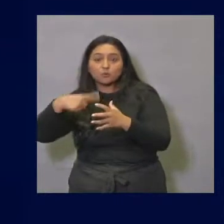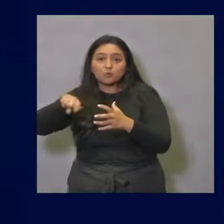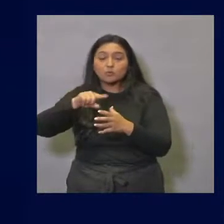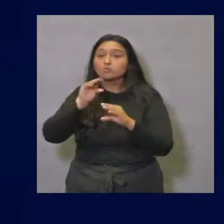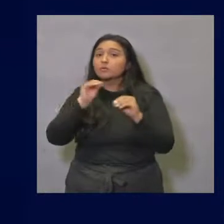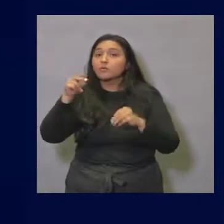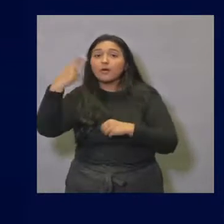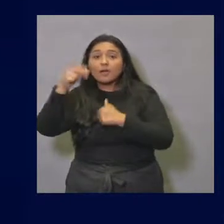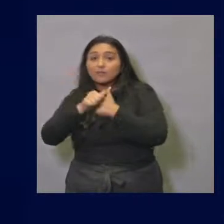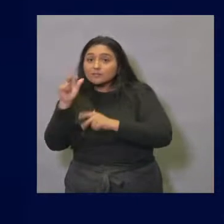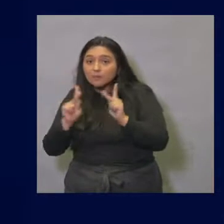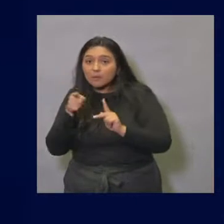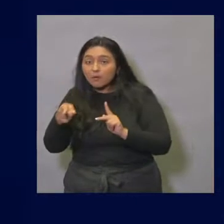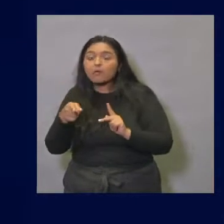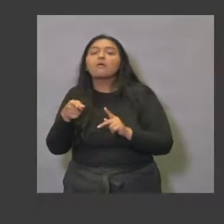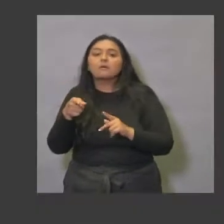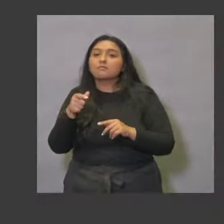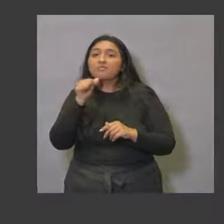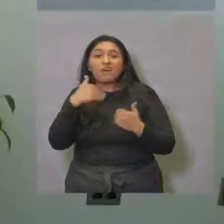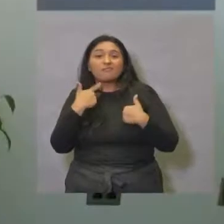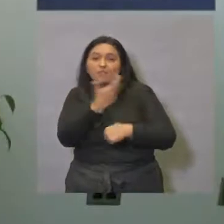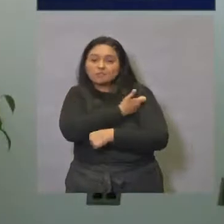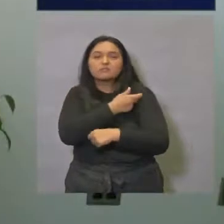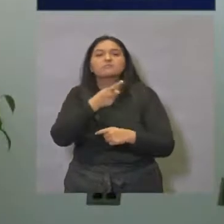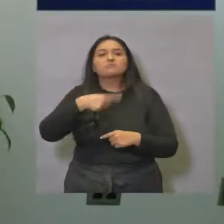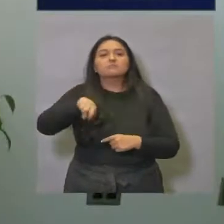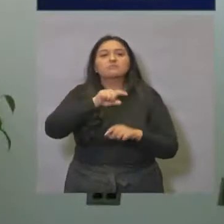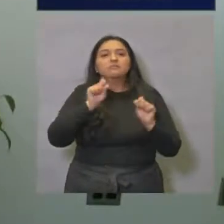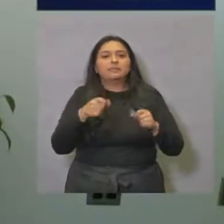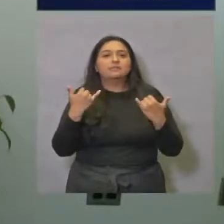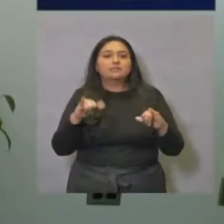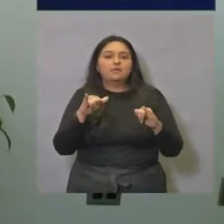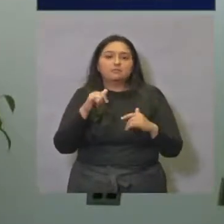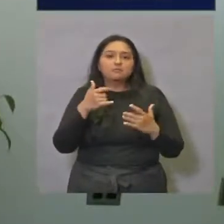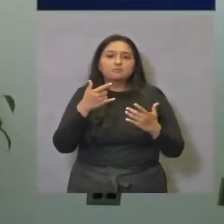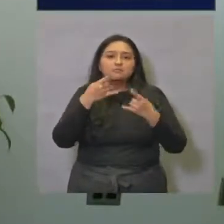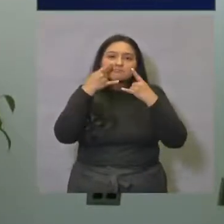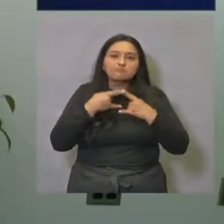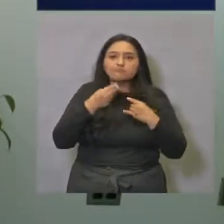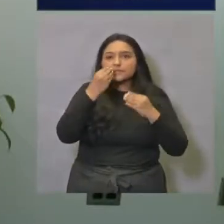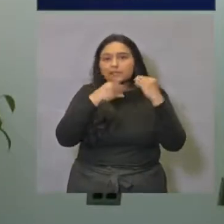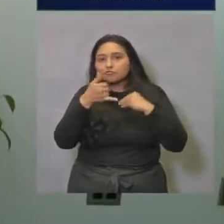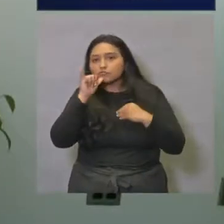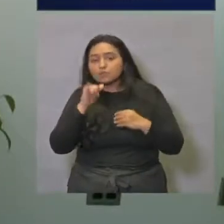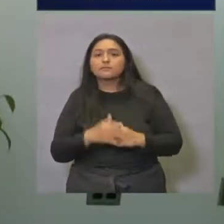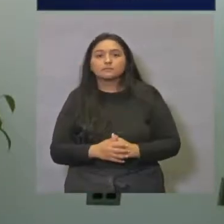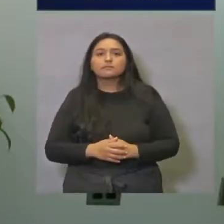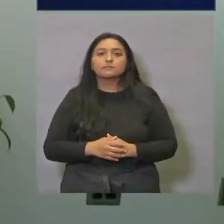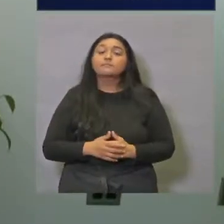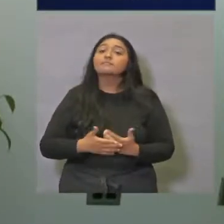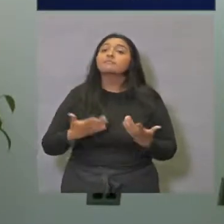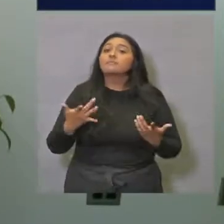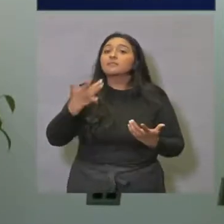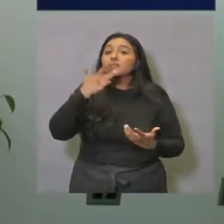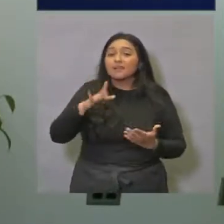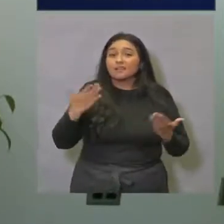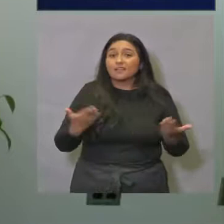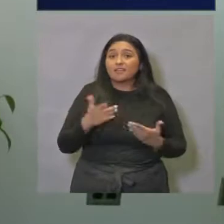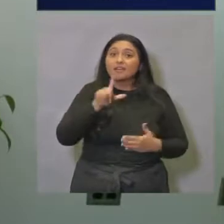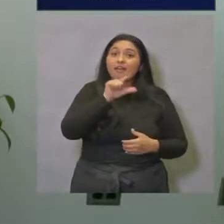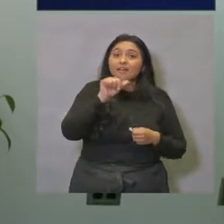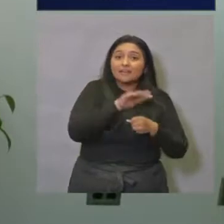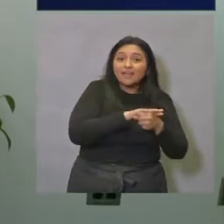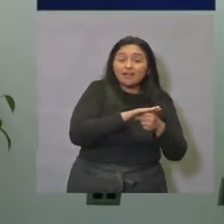individuals. You can remove the slides now. Thankfully, California and LA County have yet to see the increases that